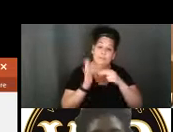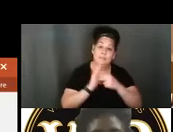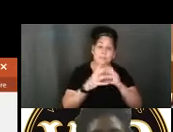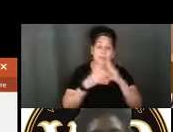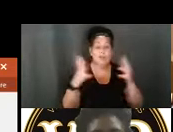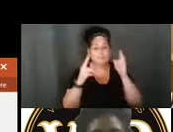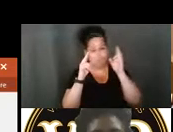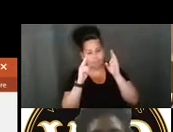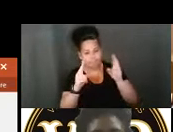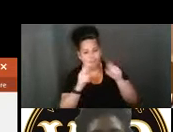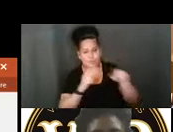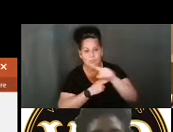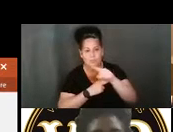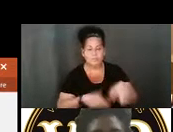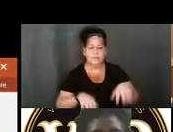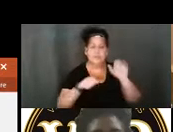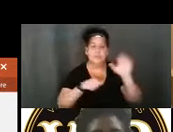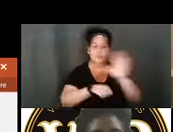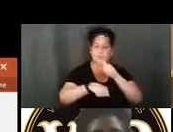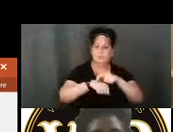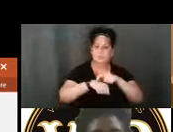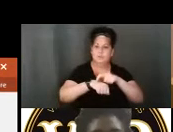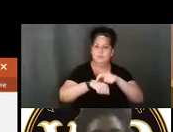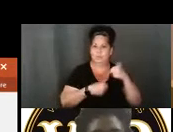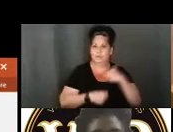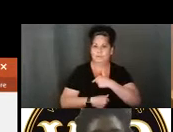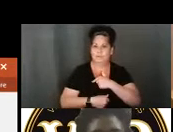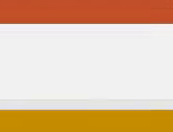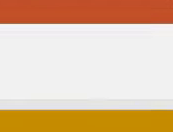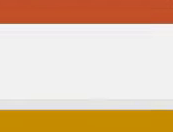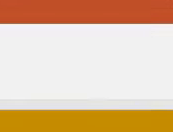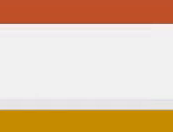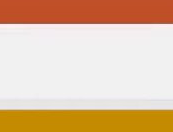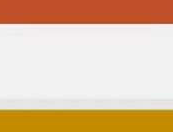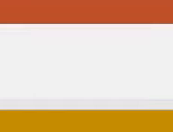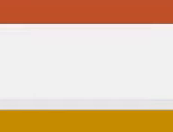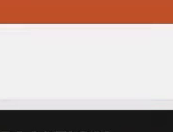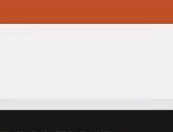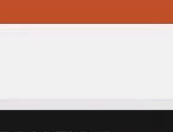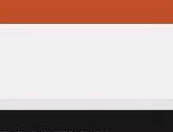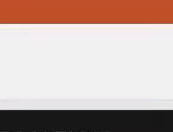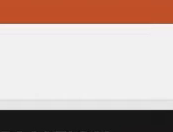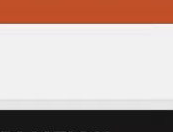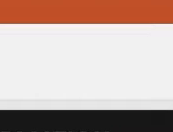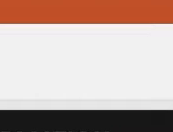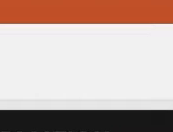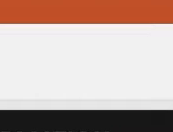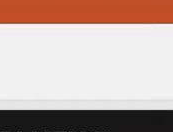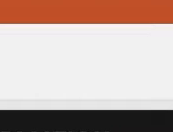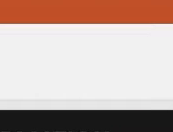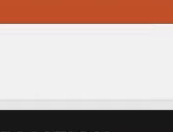taking time to join us on our final session of this school year, Social Emotional Learning Part